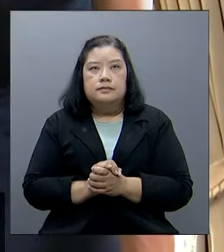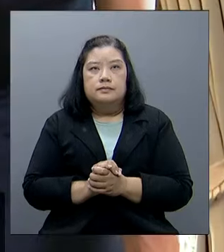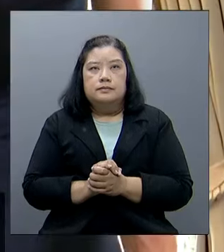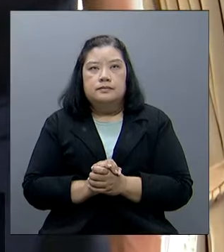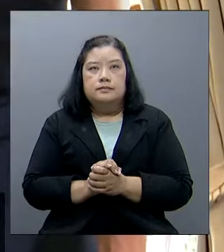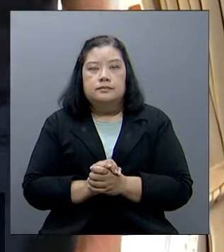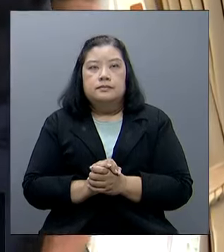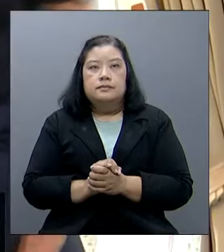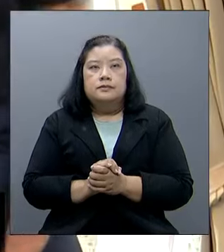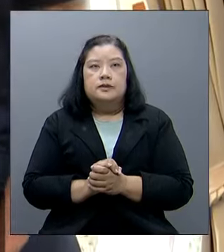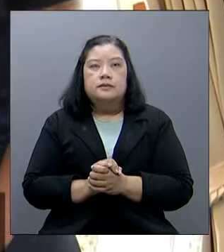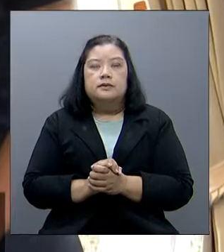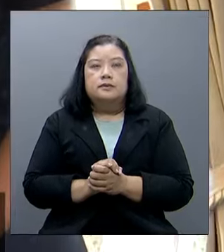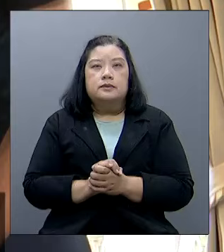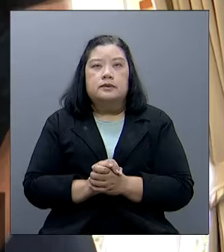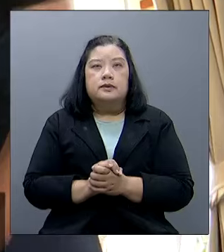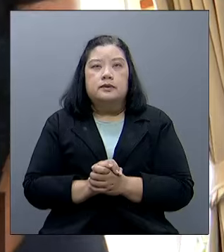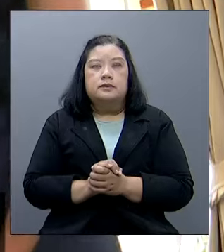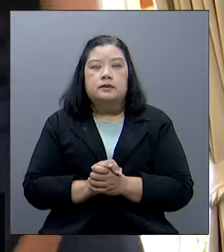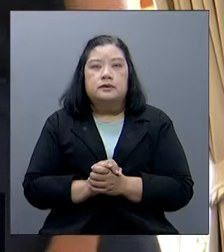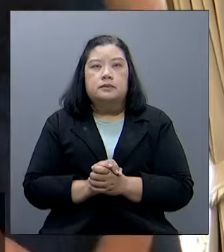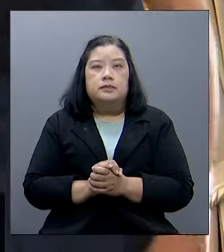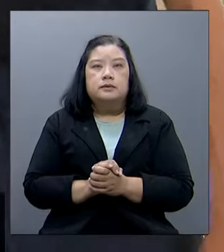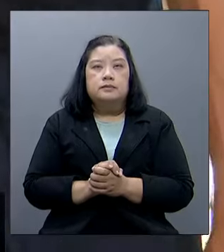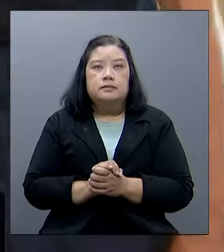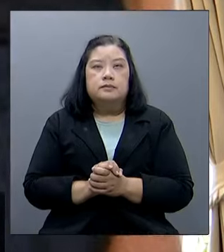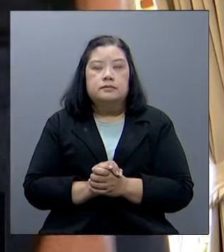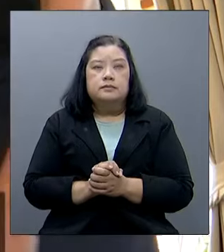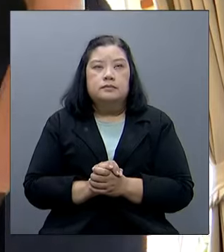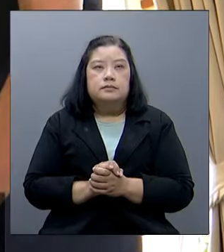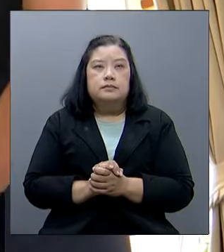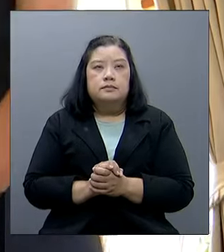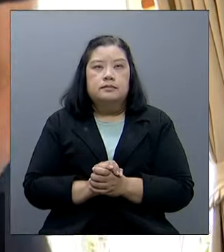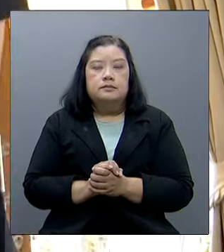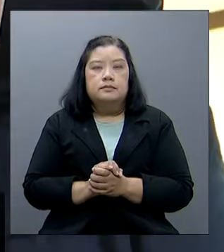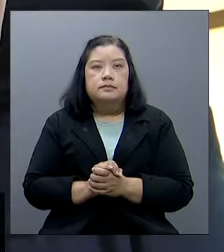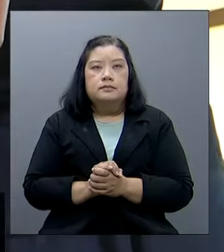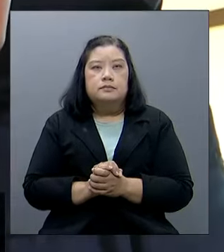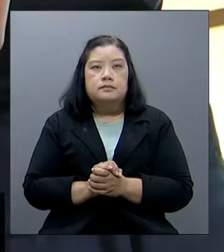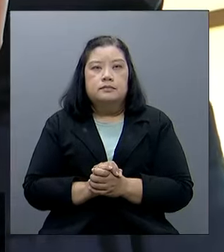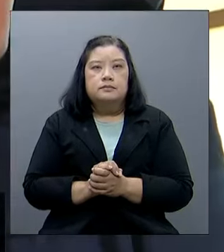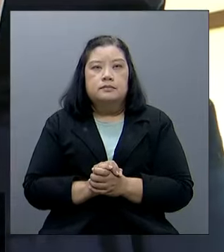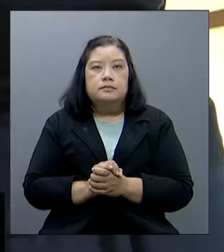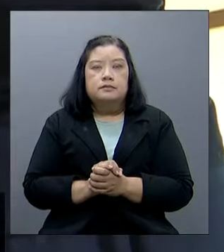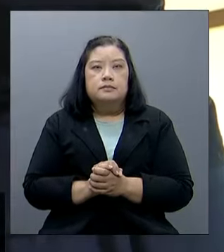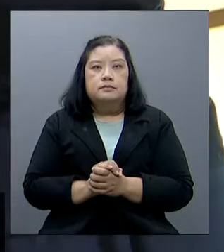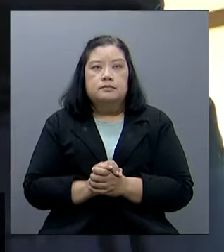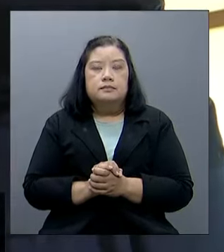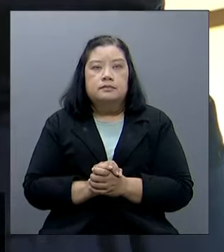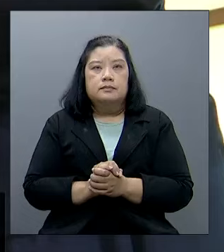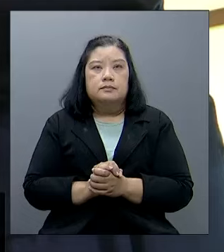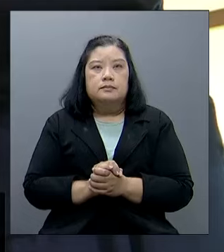I would say the motivation and attitude for hospitality. We do have partners, so we go normally to visit